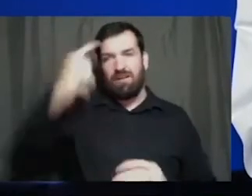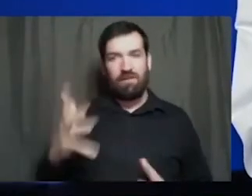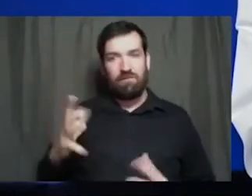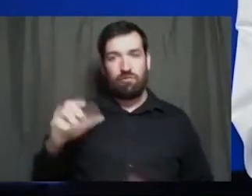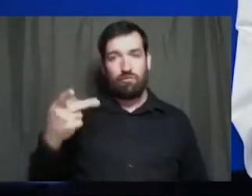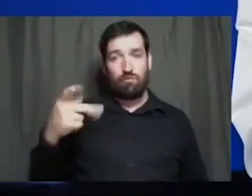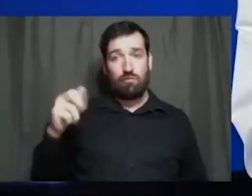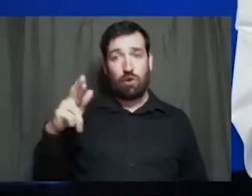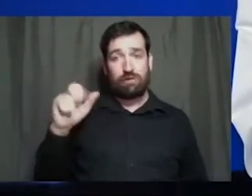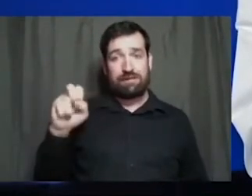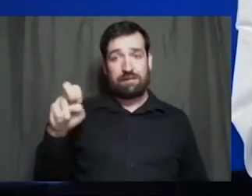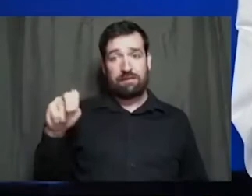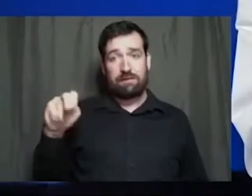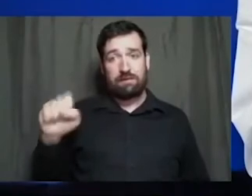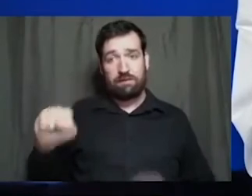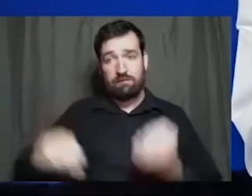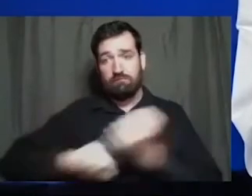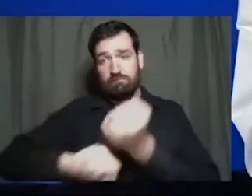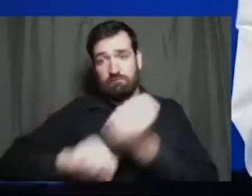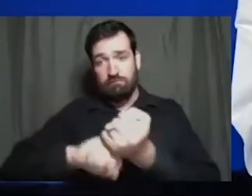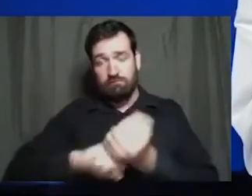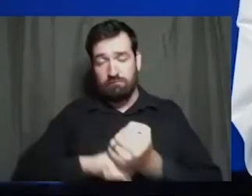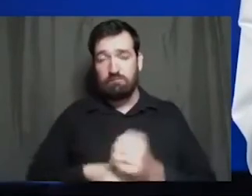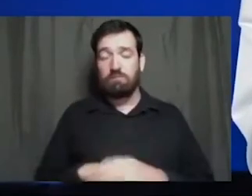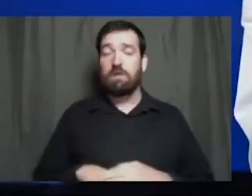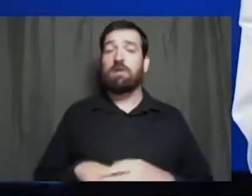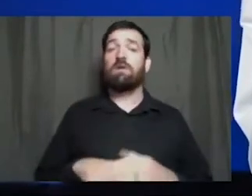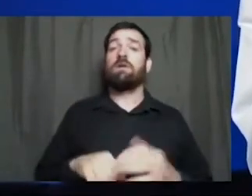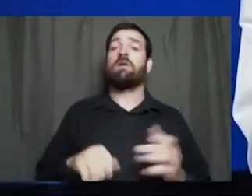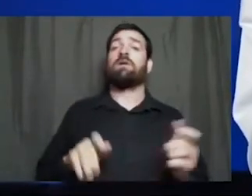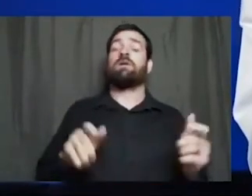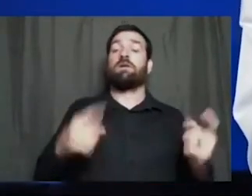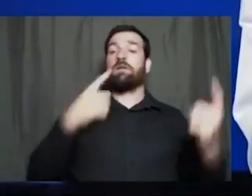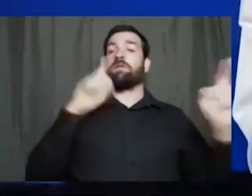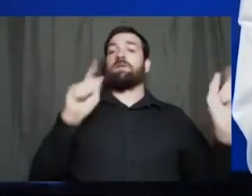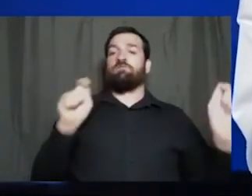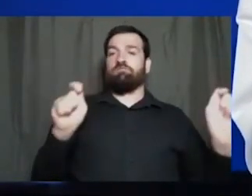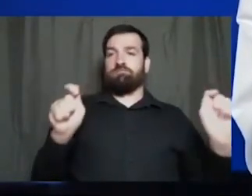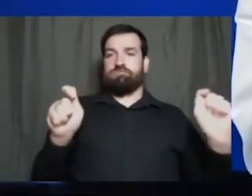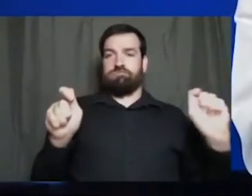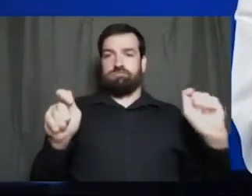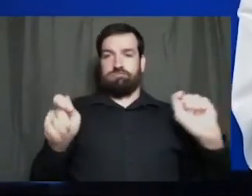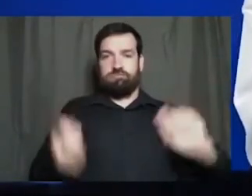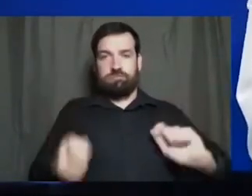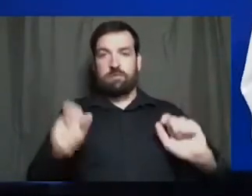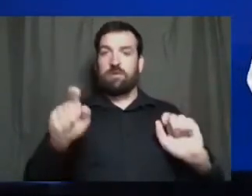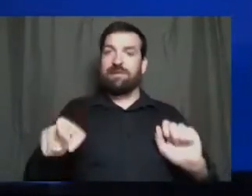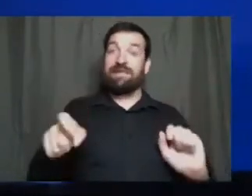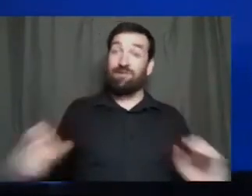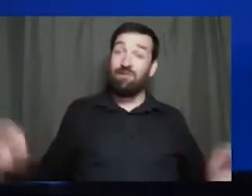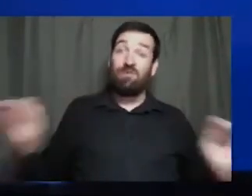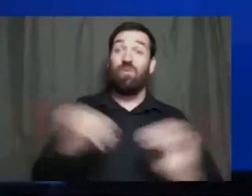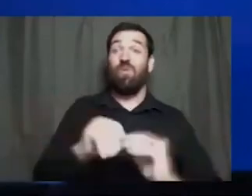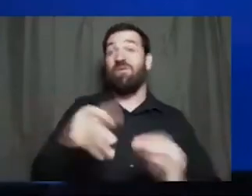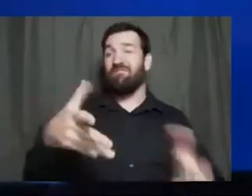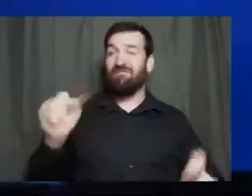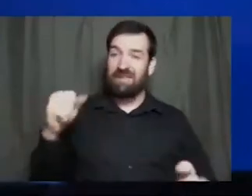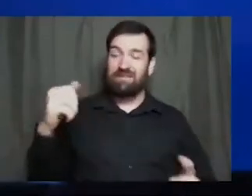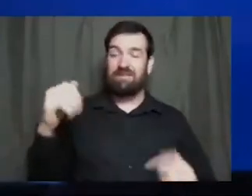I do think there is a bit of a turning of the tide. We just need to get that tide to move a whole lot faster than it is